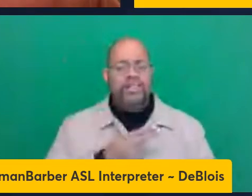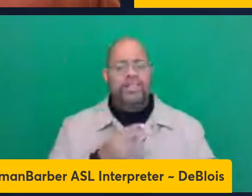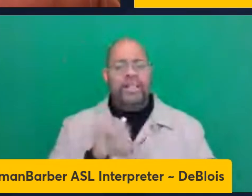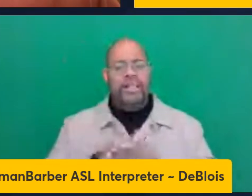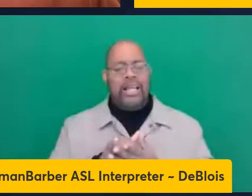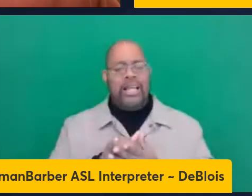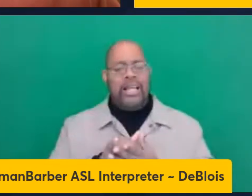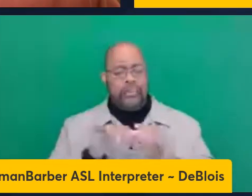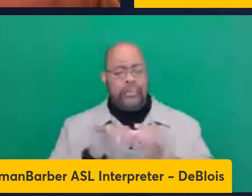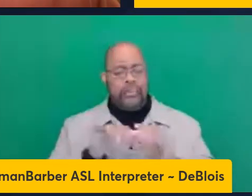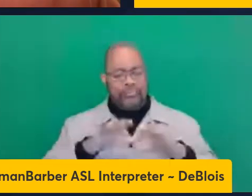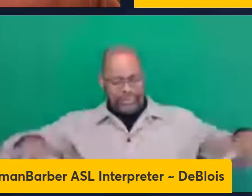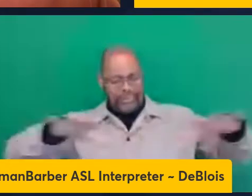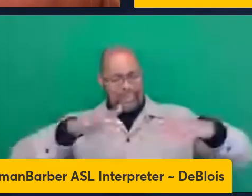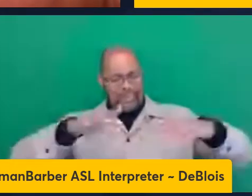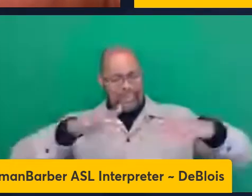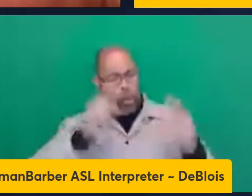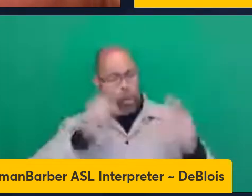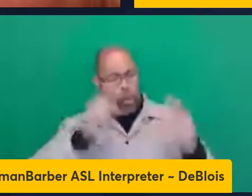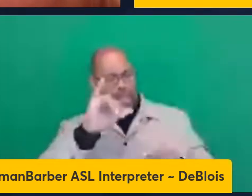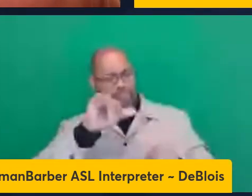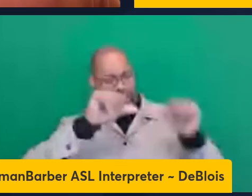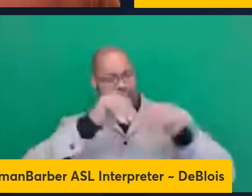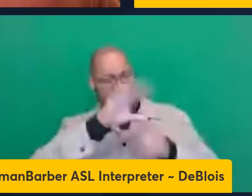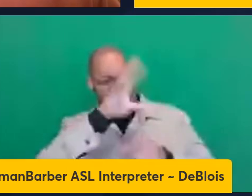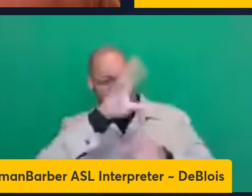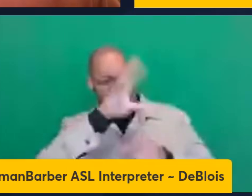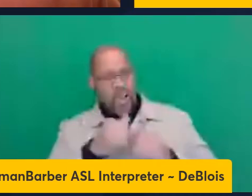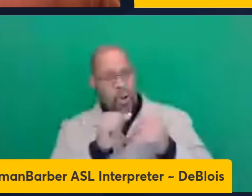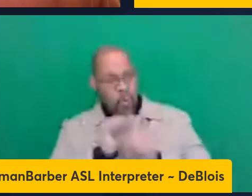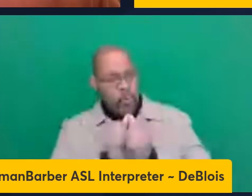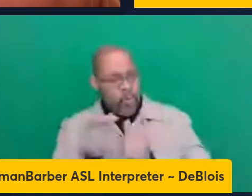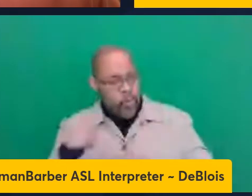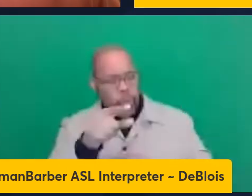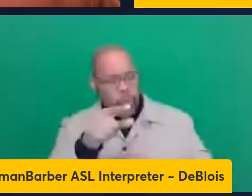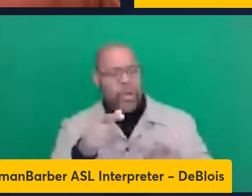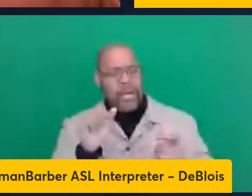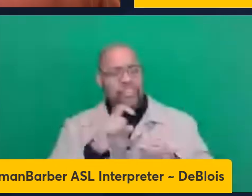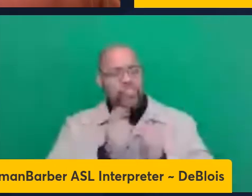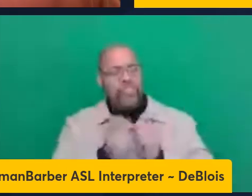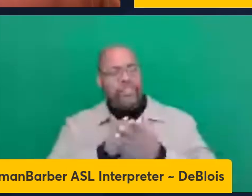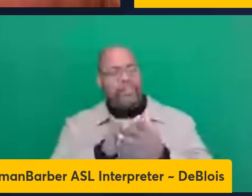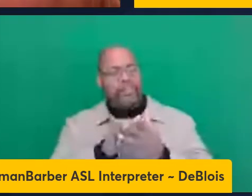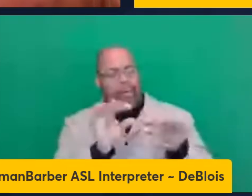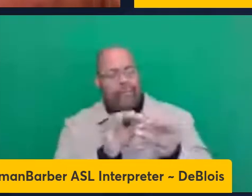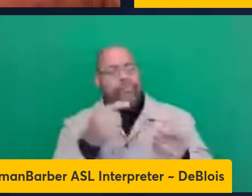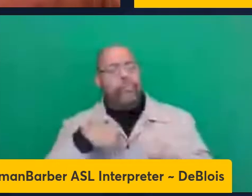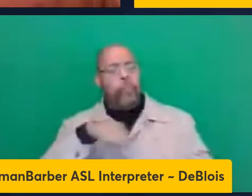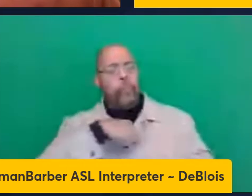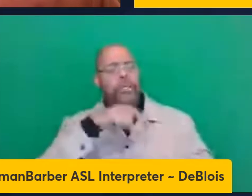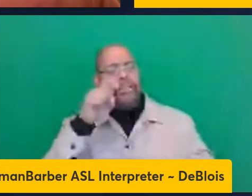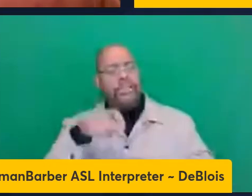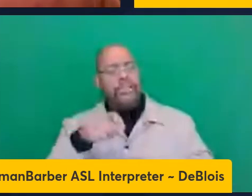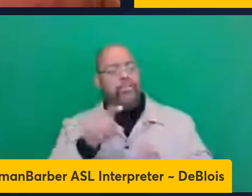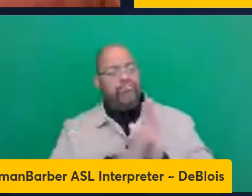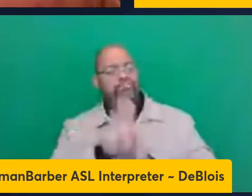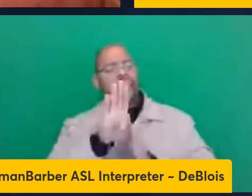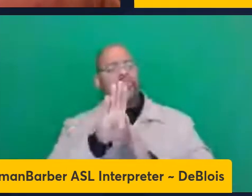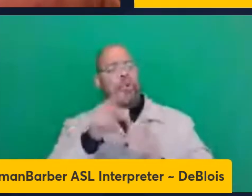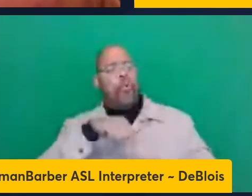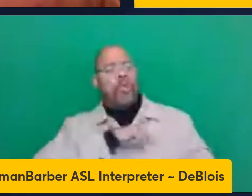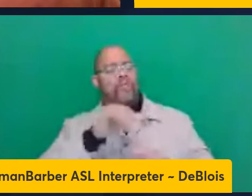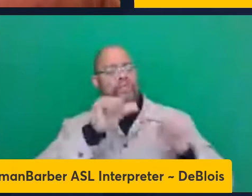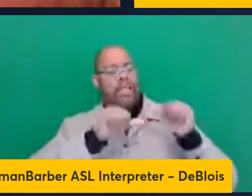of science in Africa and really how work data has been able really to change the narrative and really elevate the quality of science